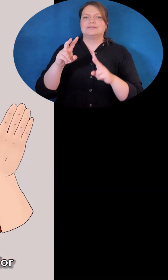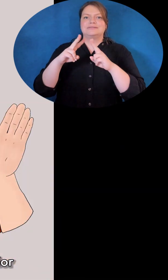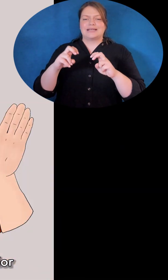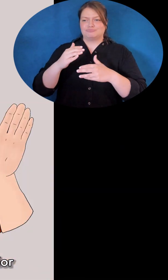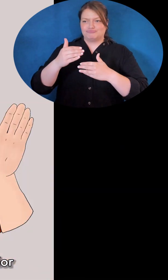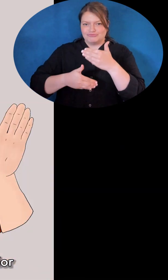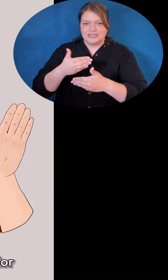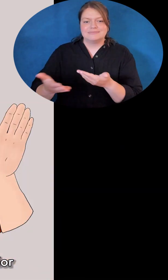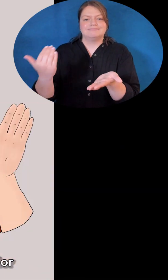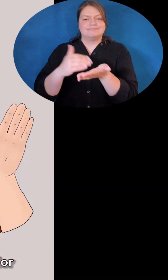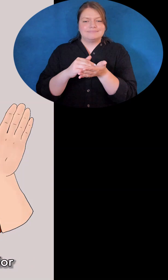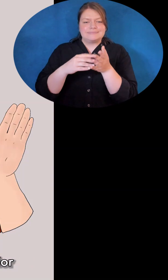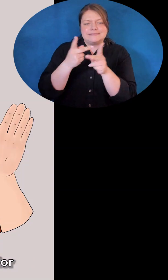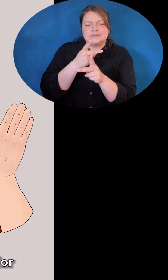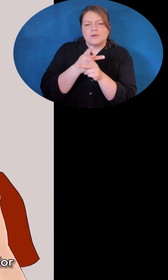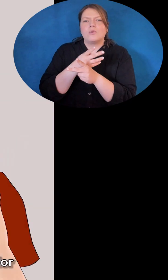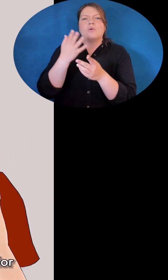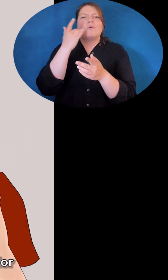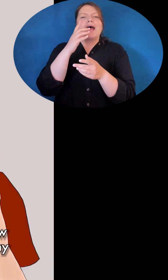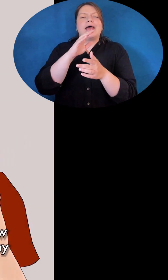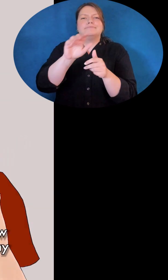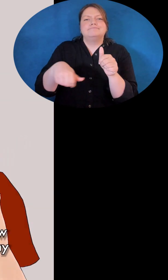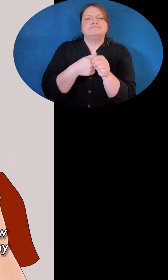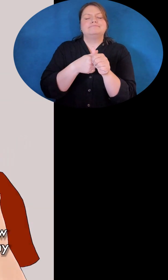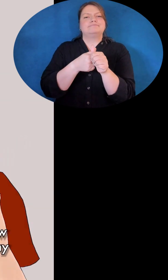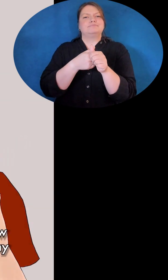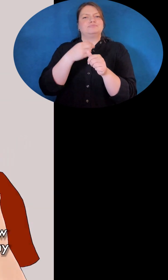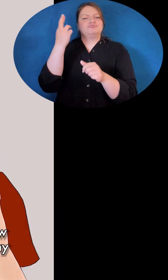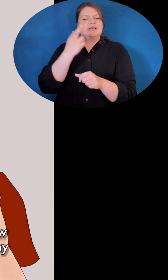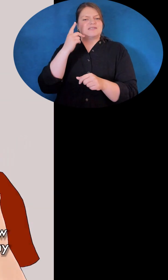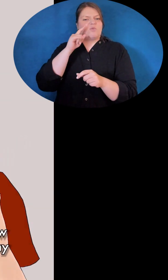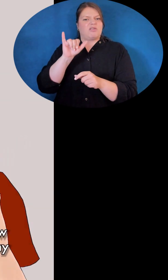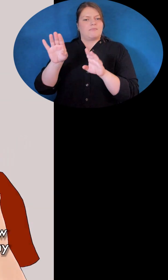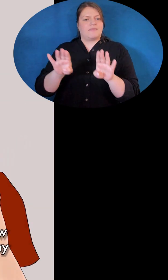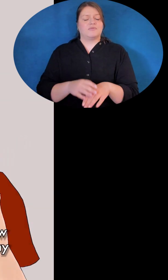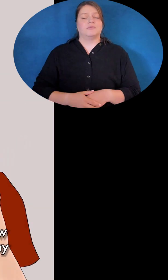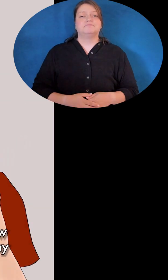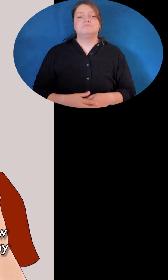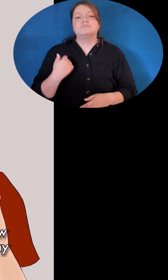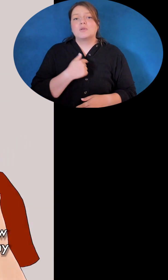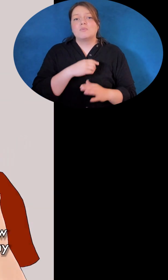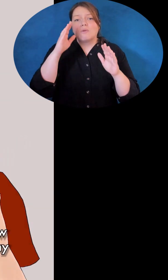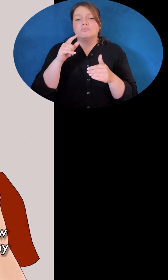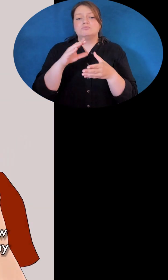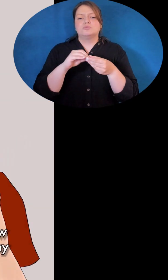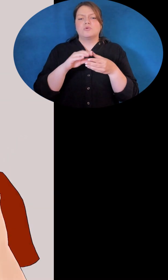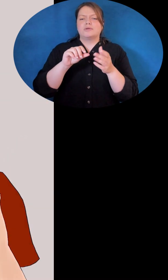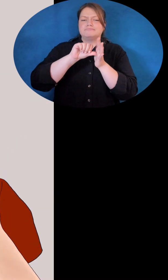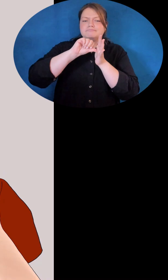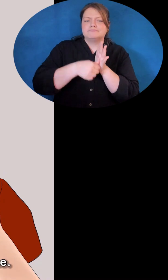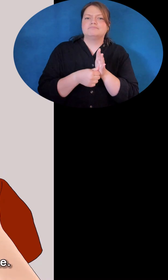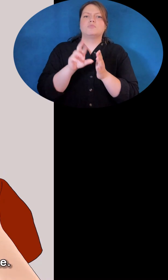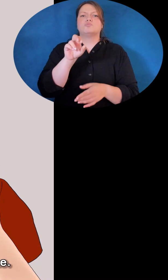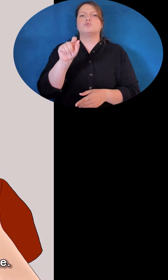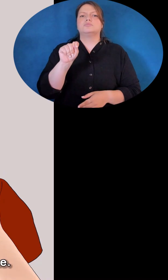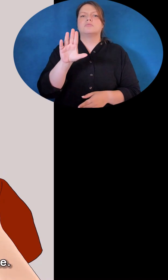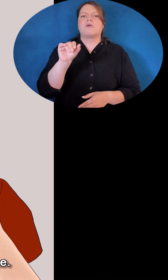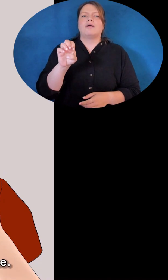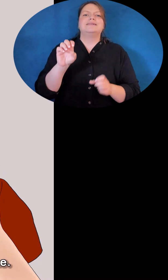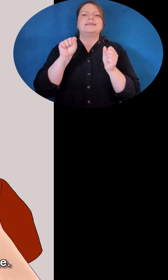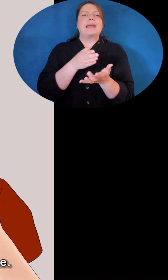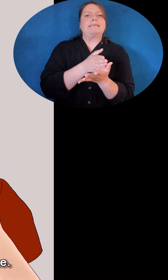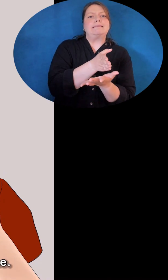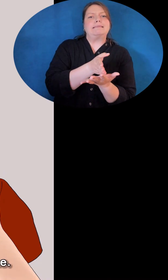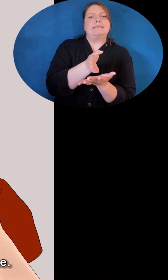possible underlying reasons for the behavior. We hope this story highlights how root cause analysis can take many different paths. No